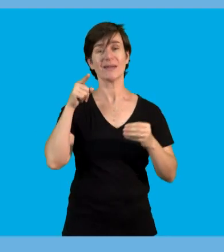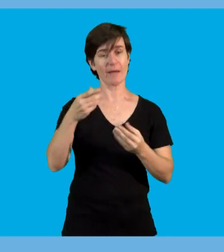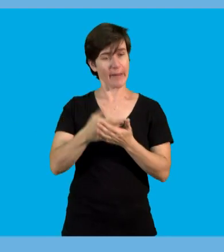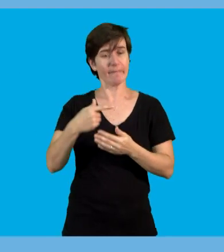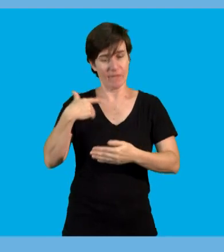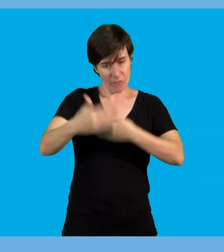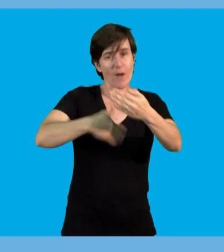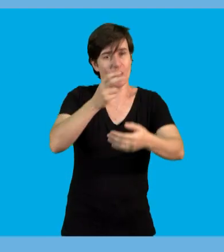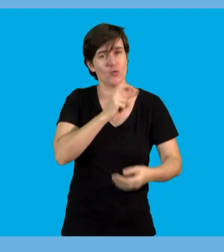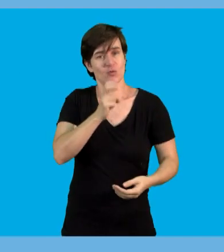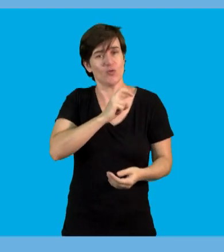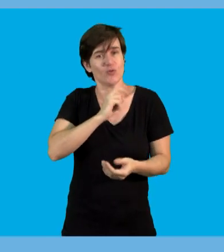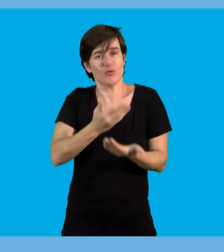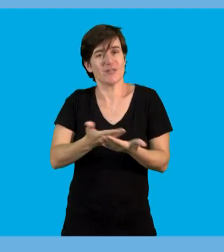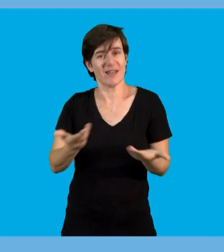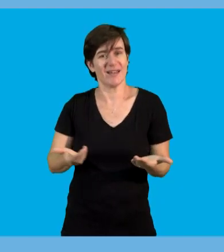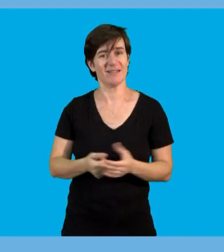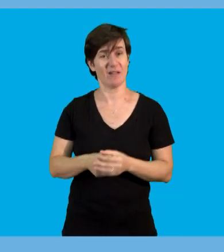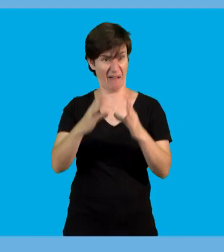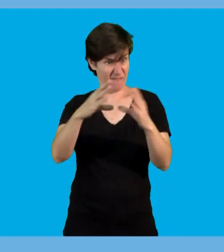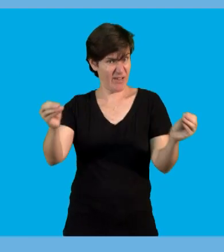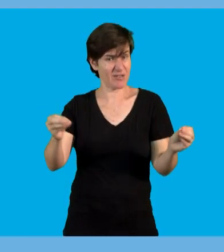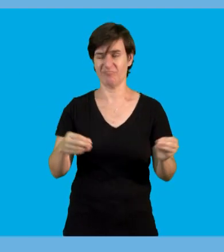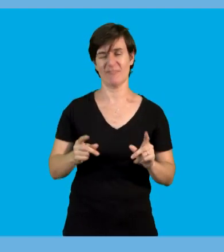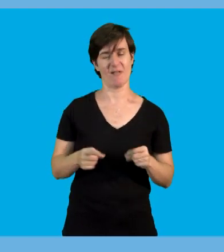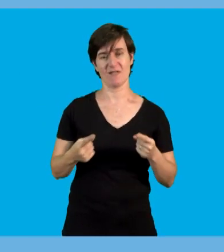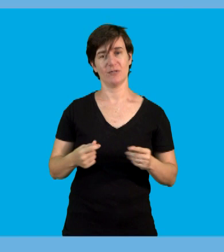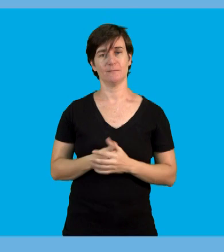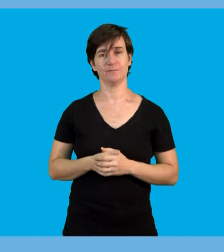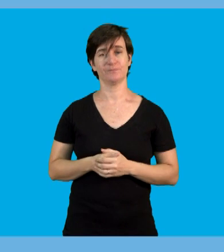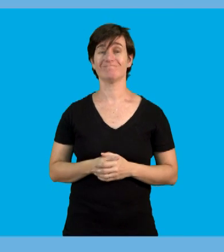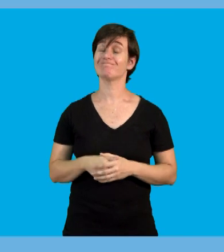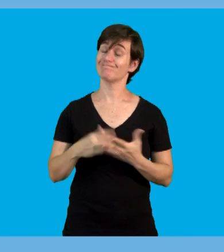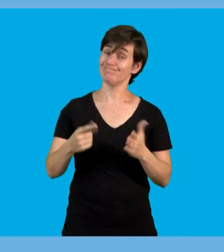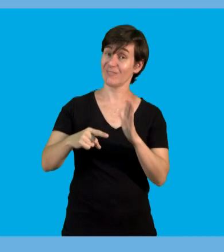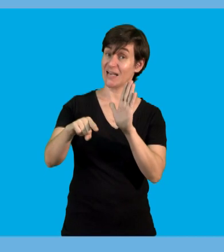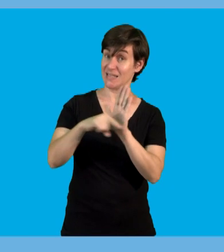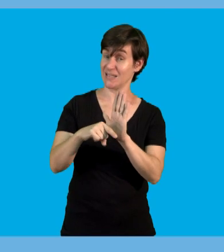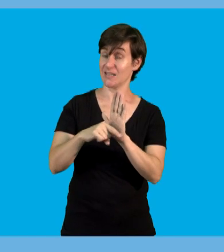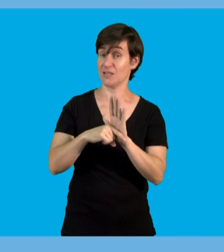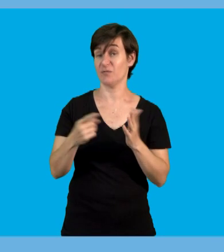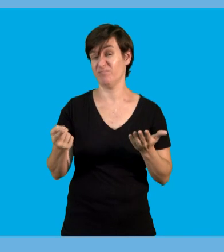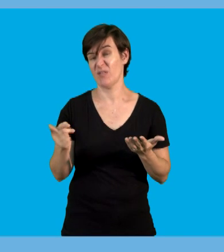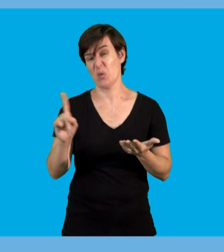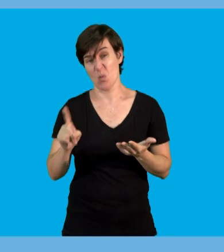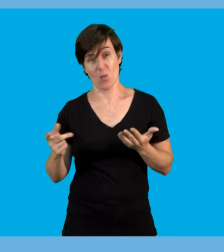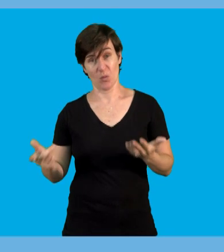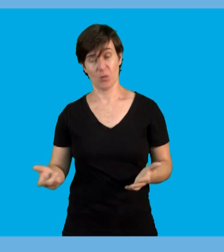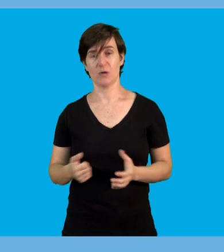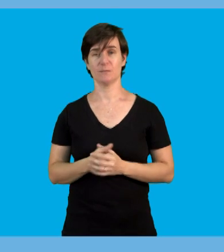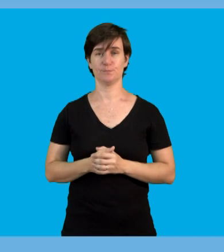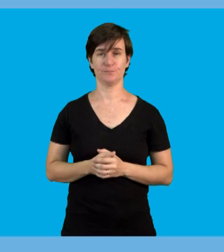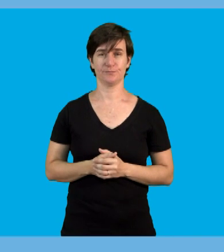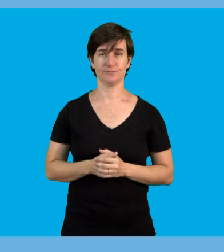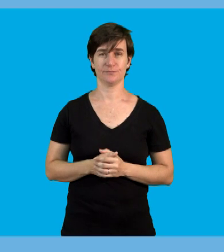wind power is a renewable energy source. Now, as with all the others, we are going to look at